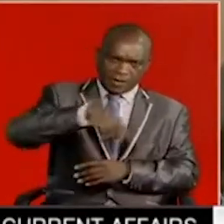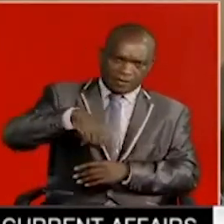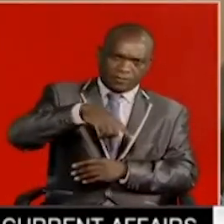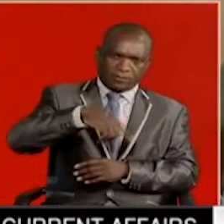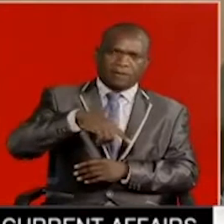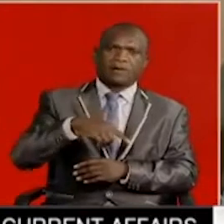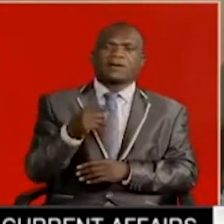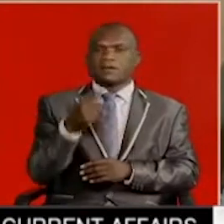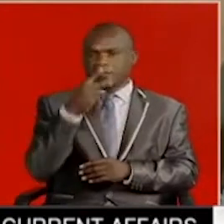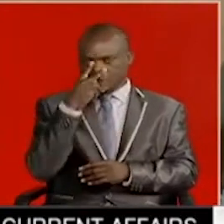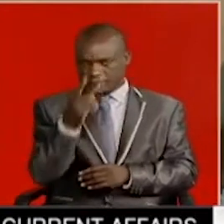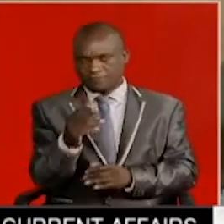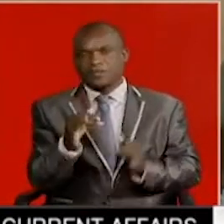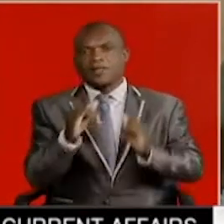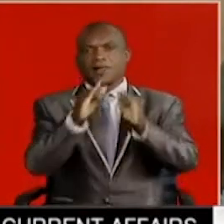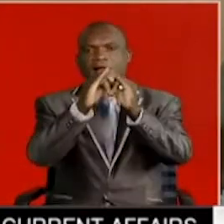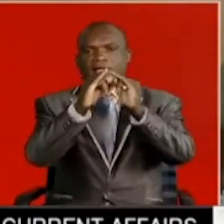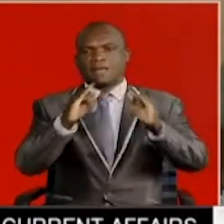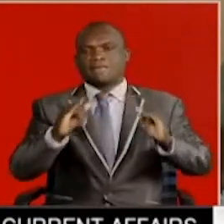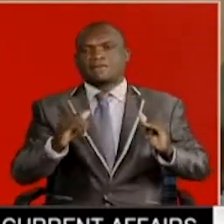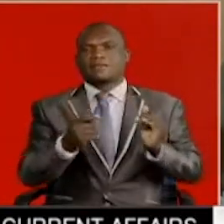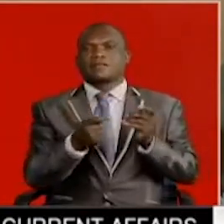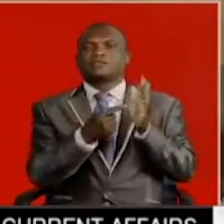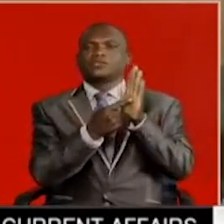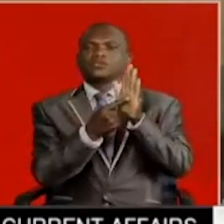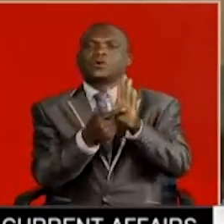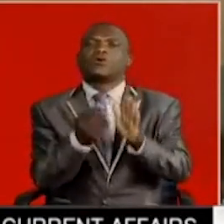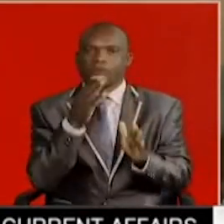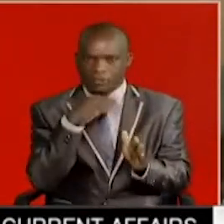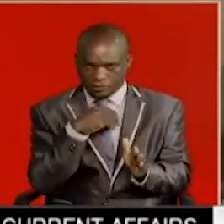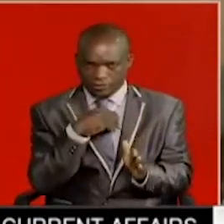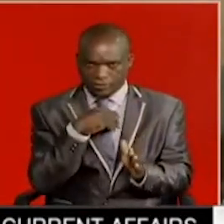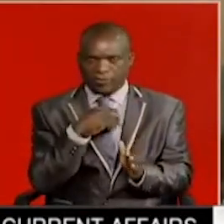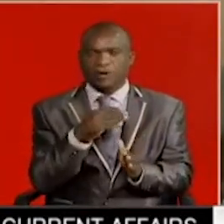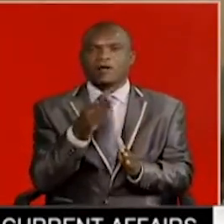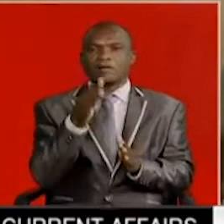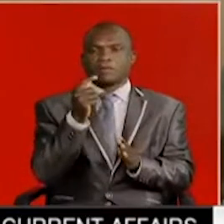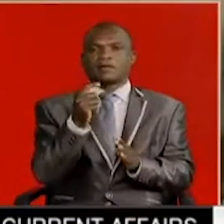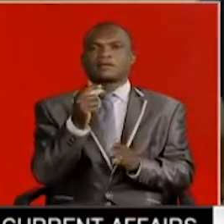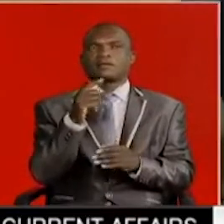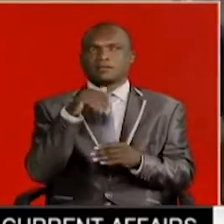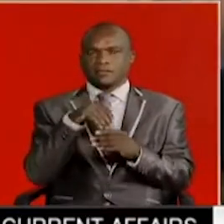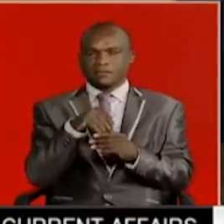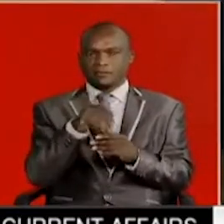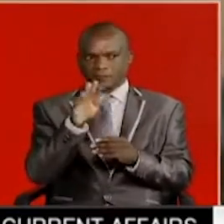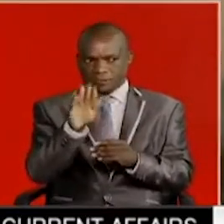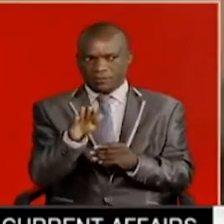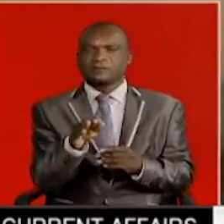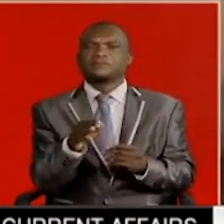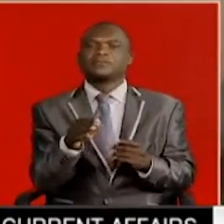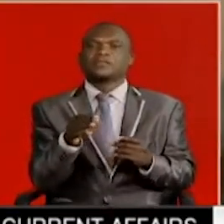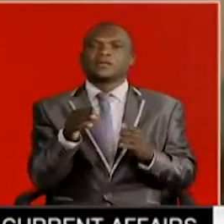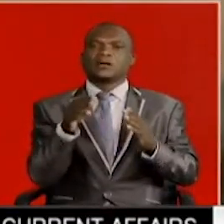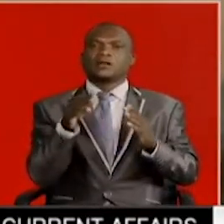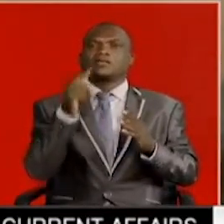of refugee camps here, but we are saying confined settlements. We have got also confined settlements in